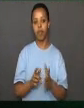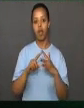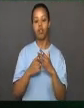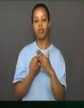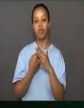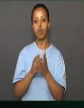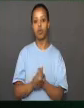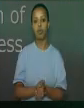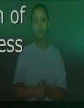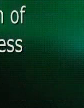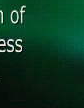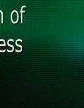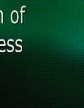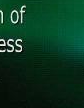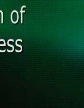Begin.